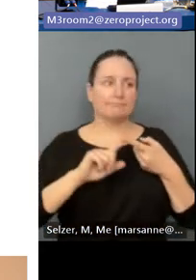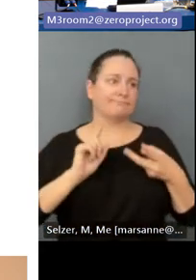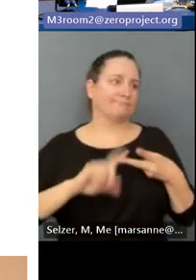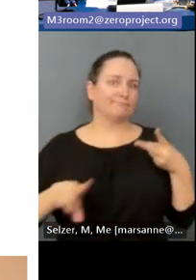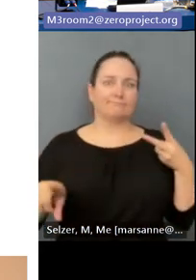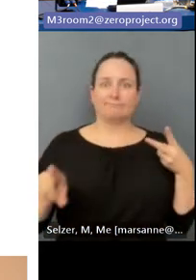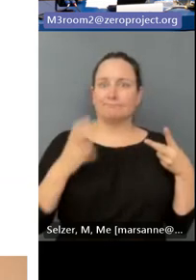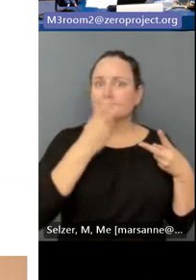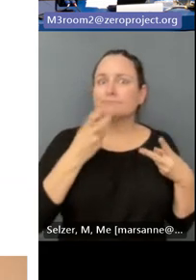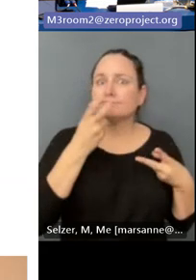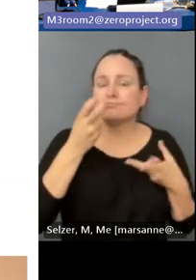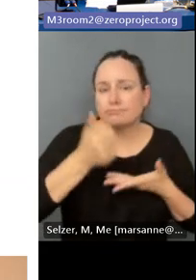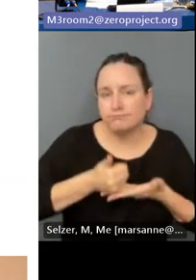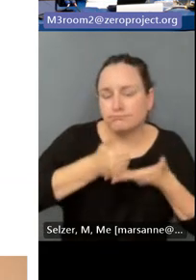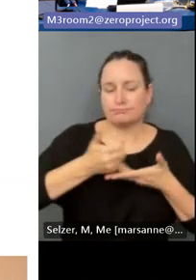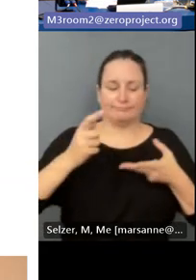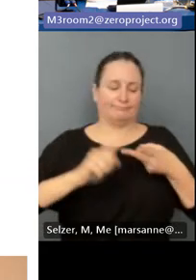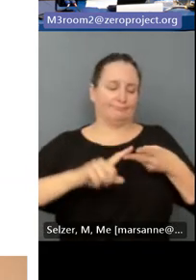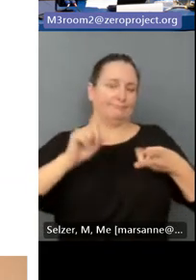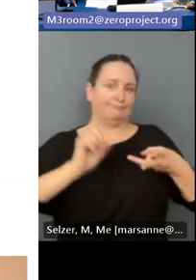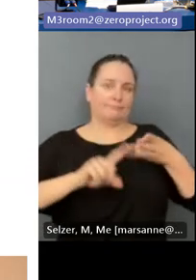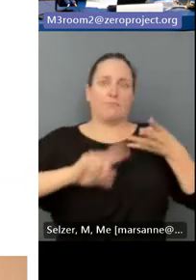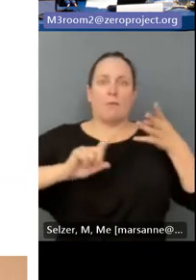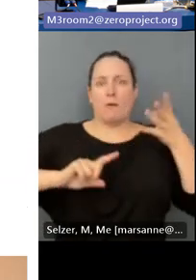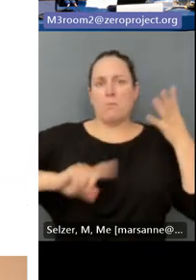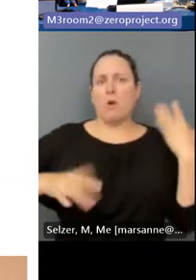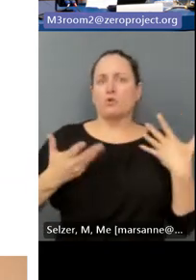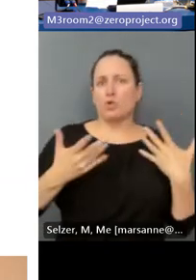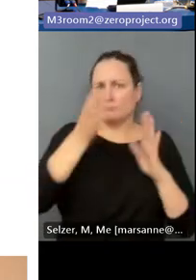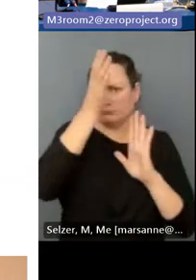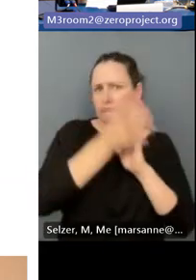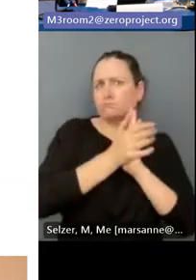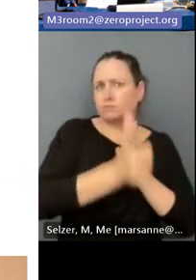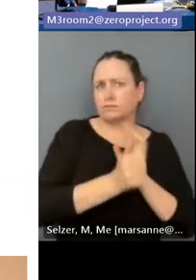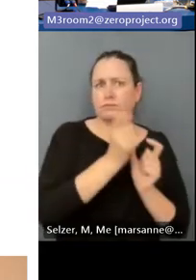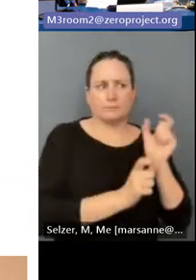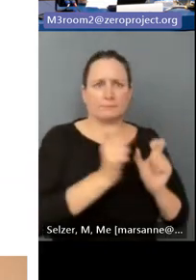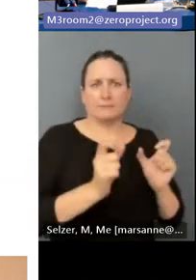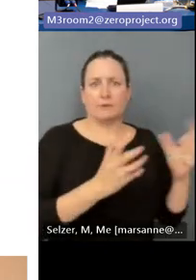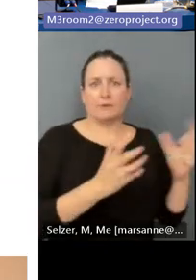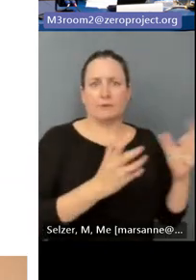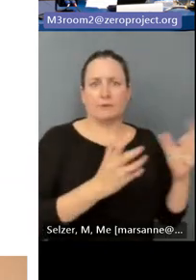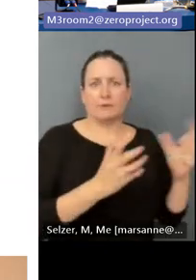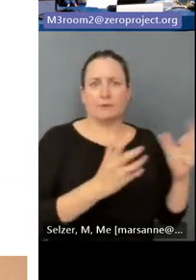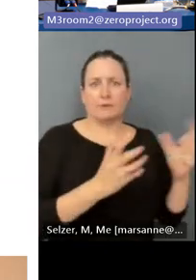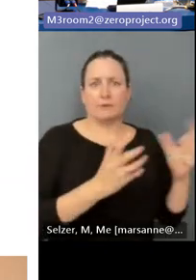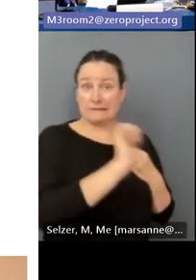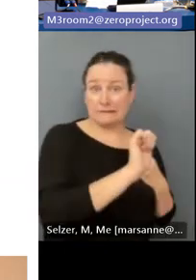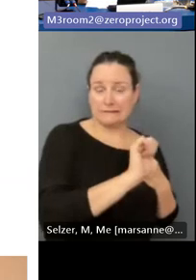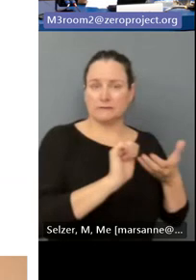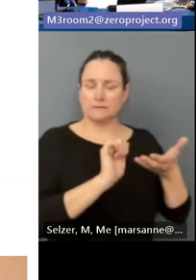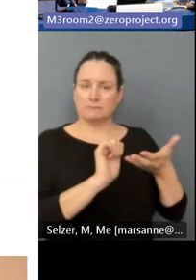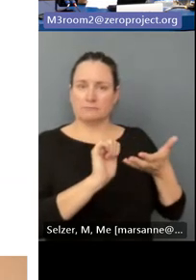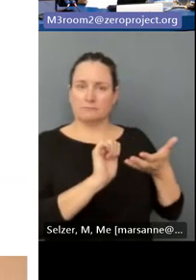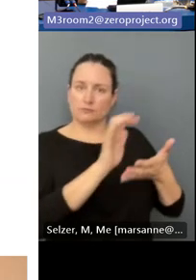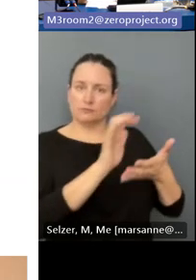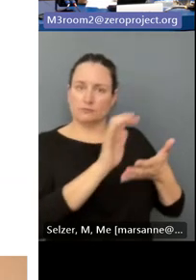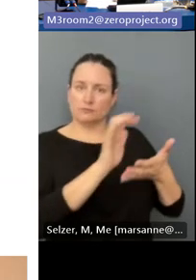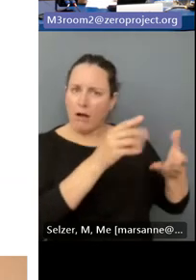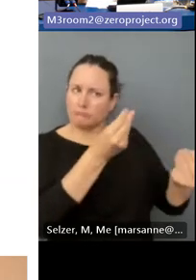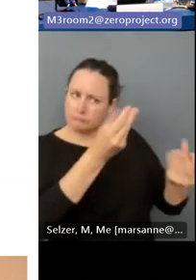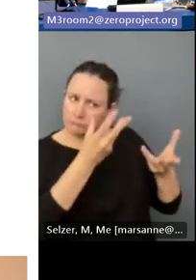therapists, project managers, and they all came together, and we started to create different media, different materials that would help parents in their